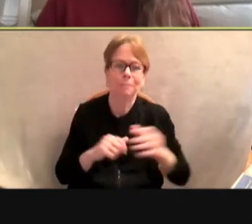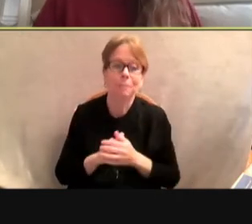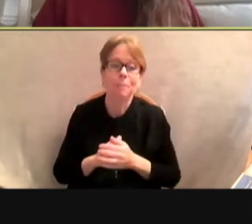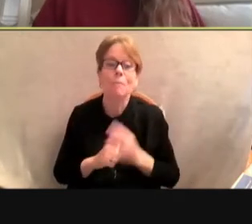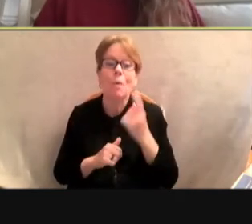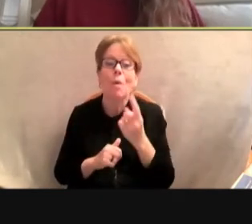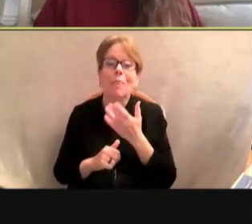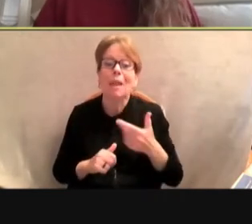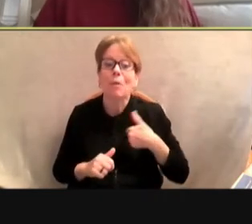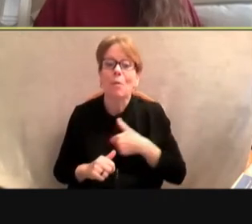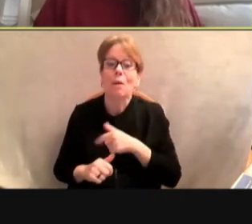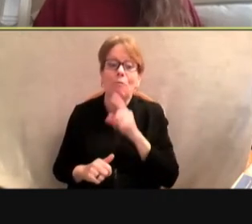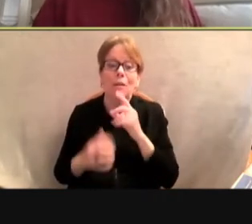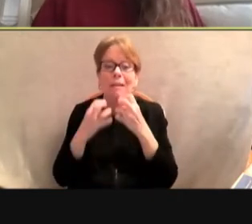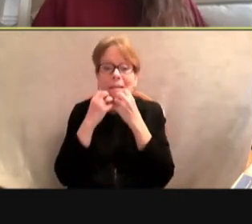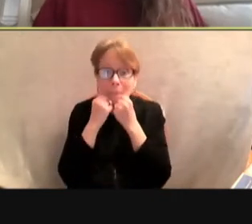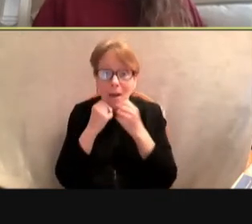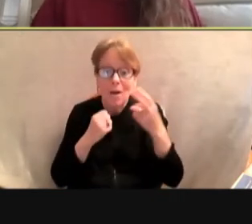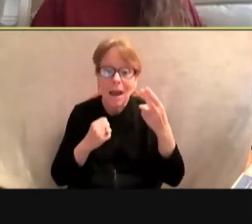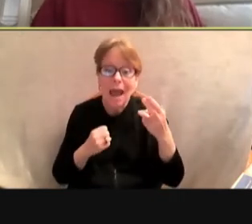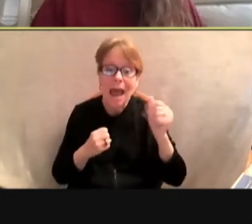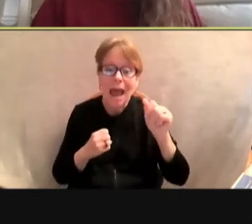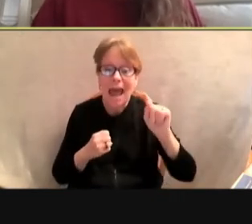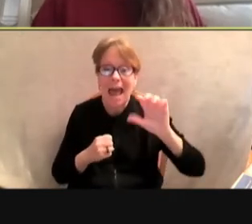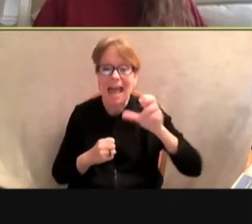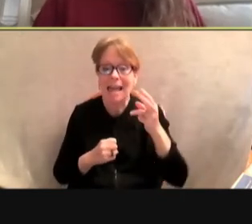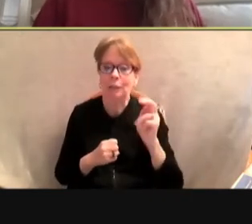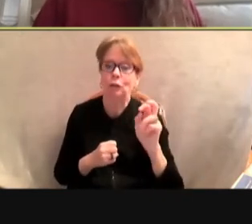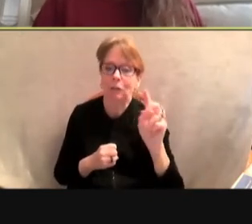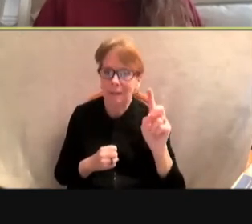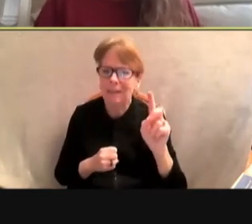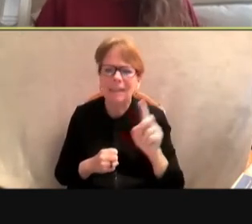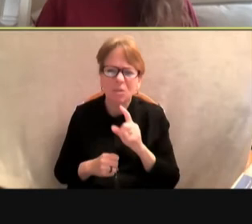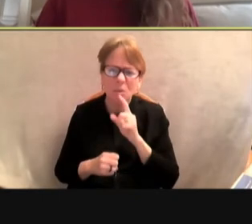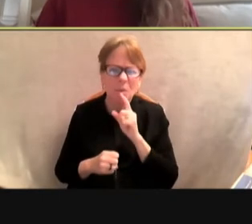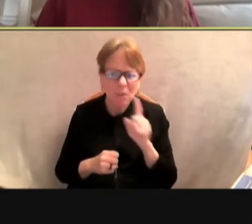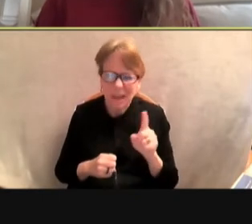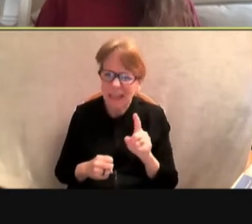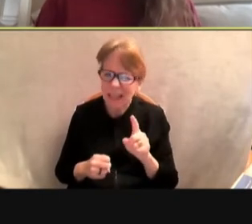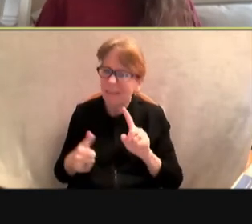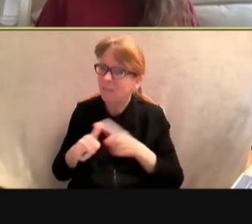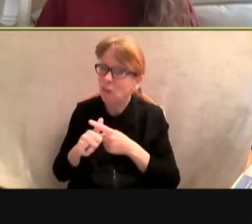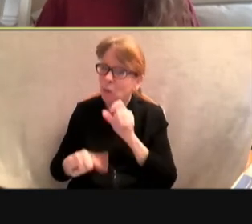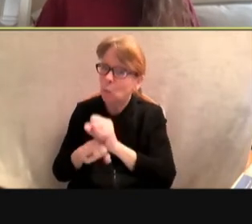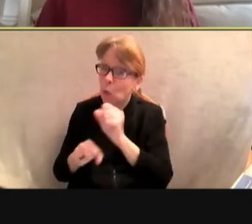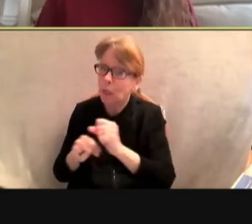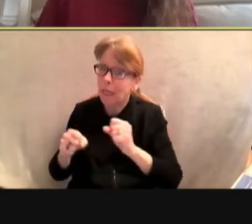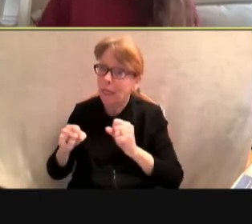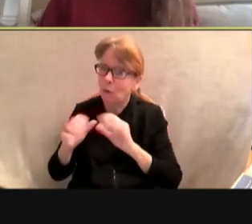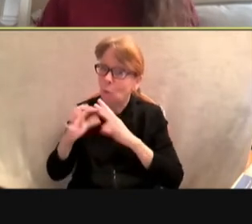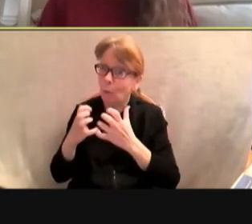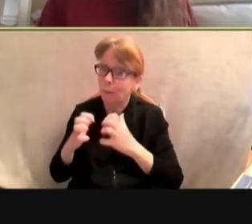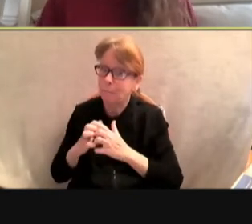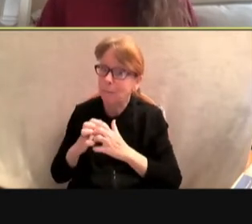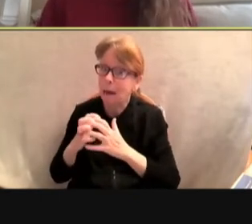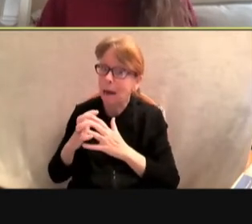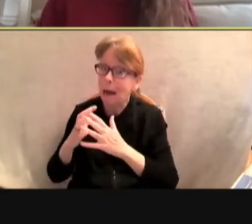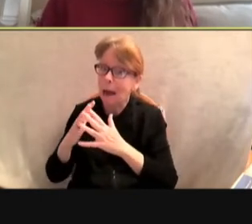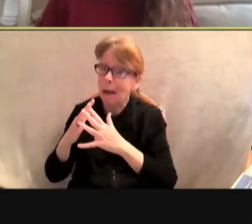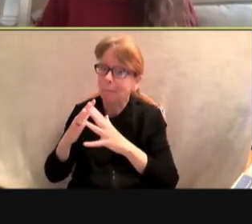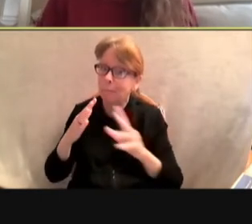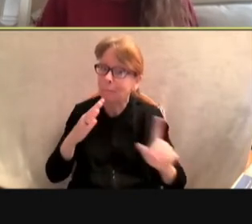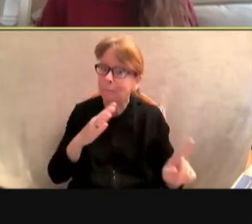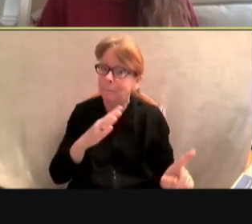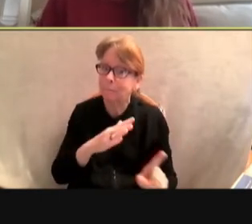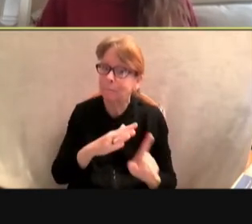Hatched is that it emerged really organically from our working group. As part of our curriculum reform and